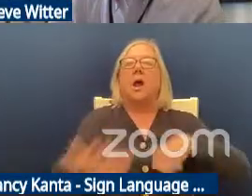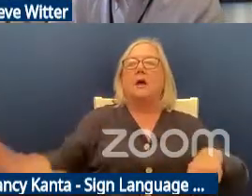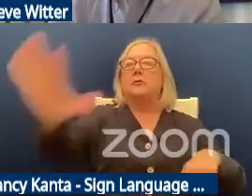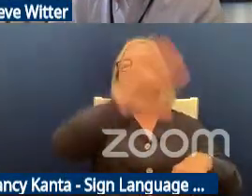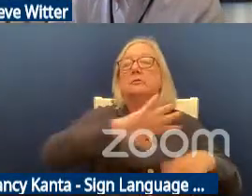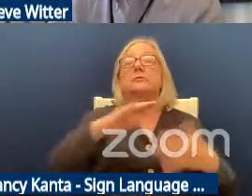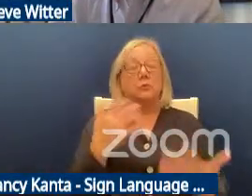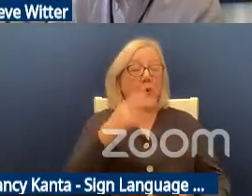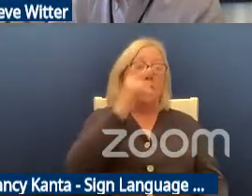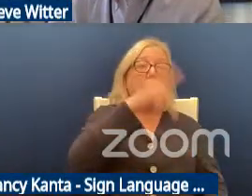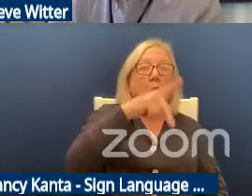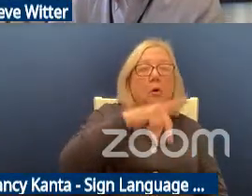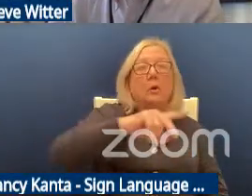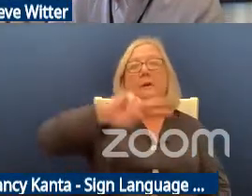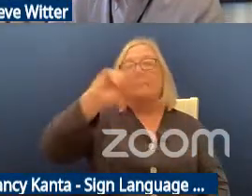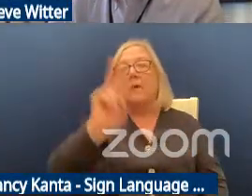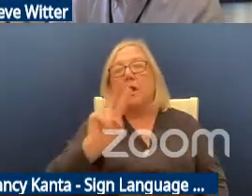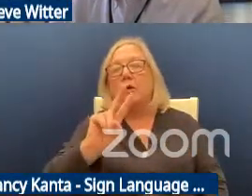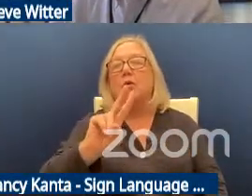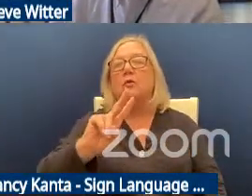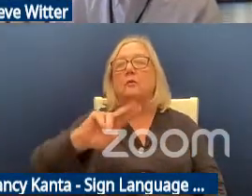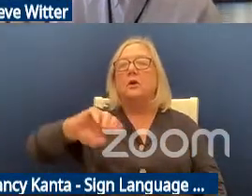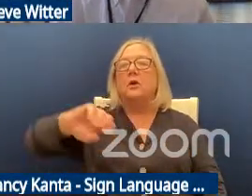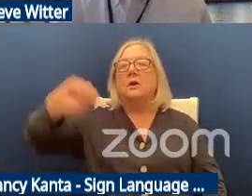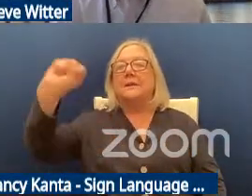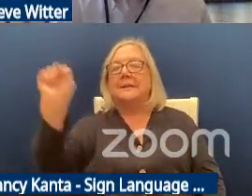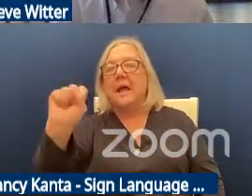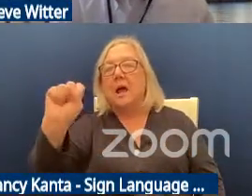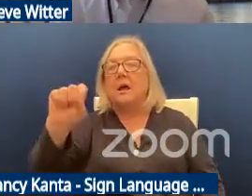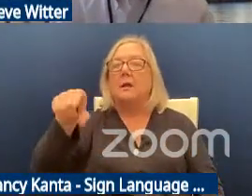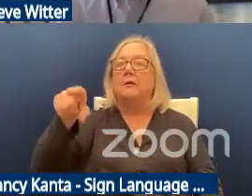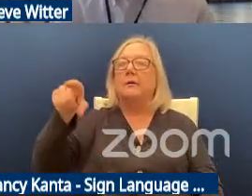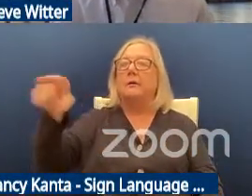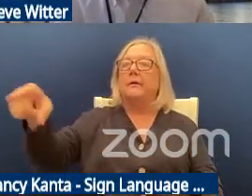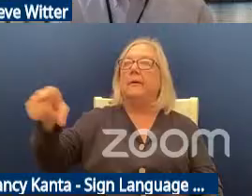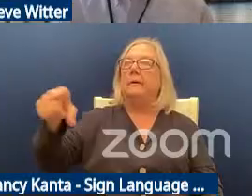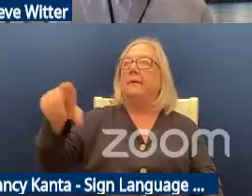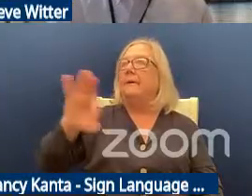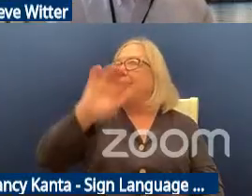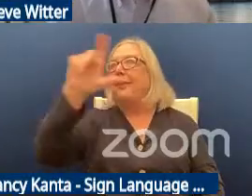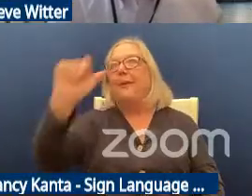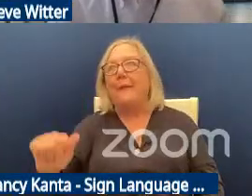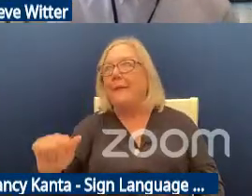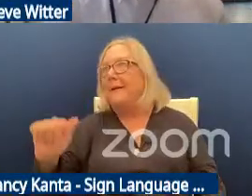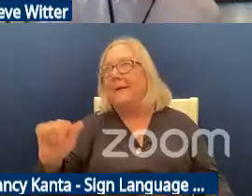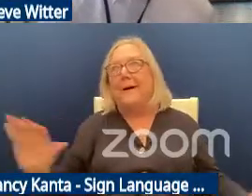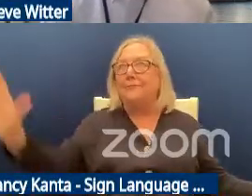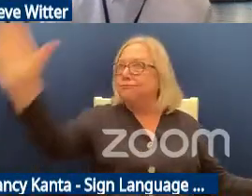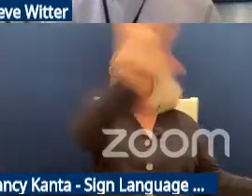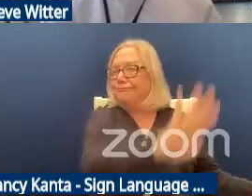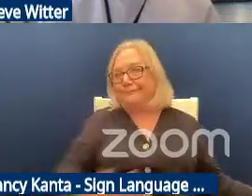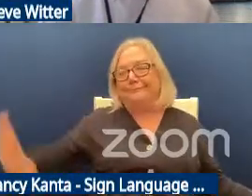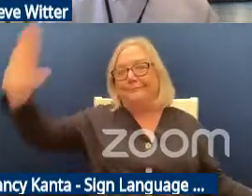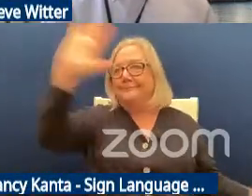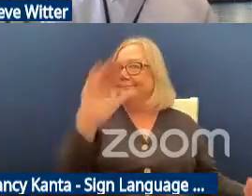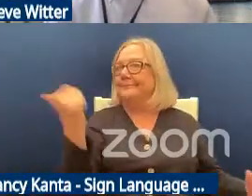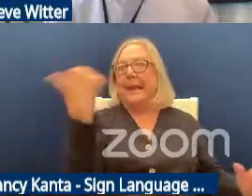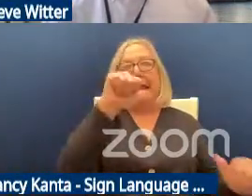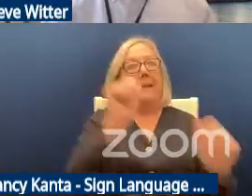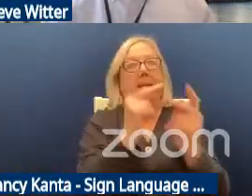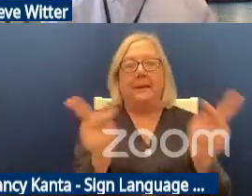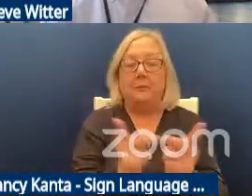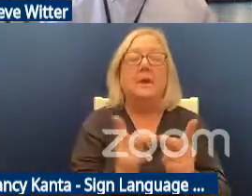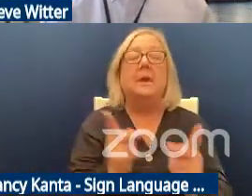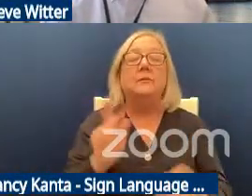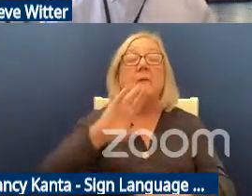Vancouver, Seattle, Nashville, Florida, wherever, that all